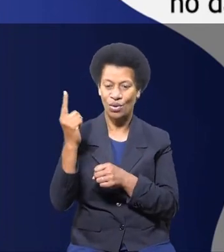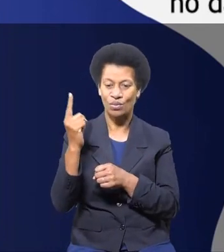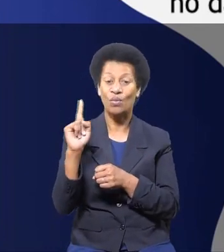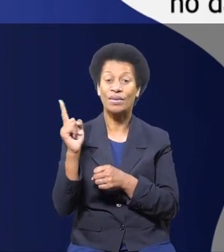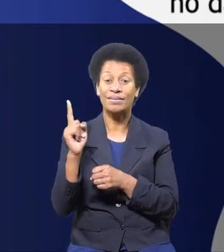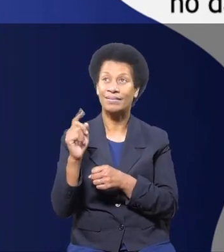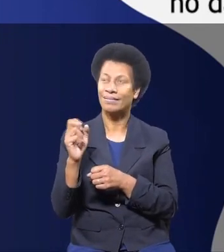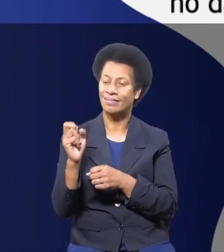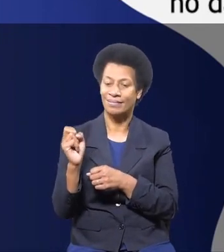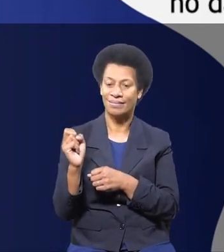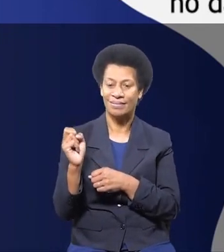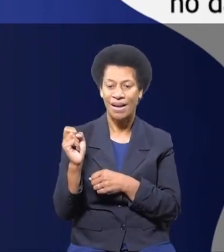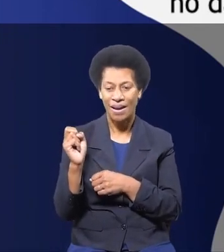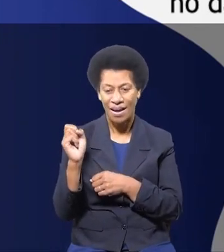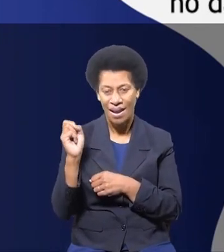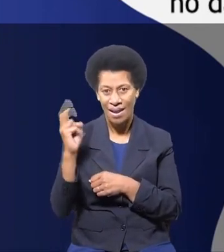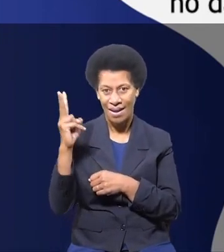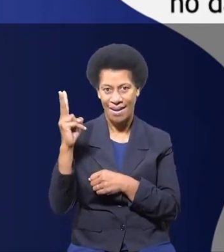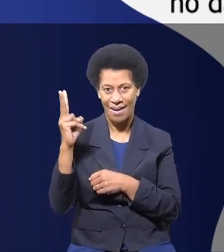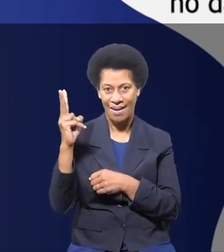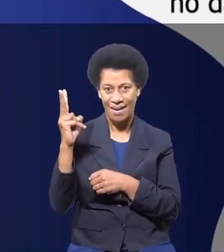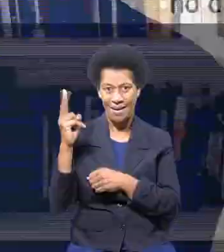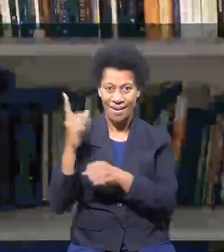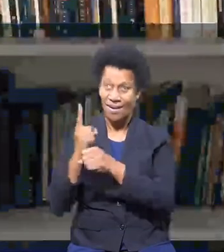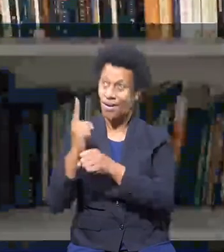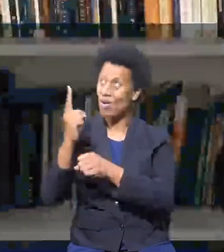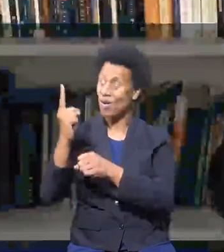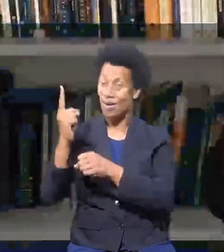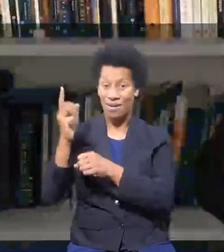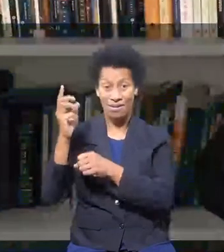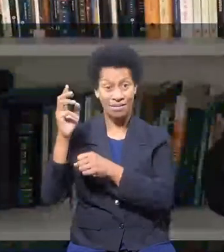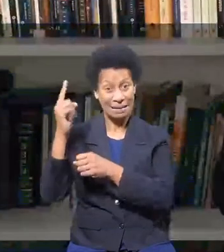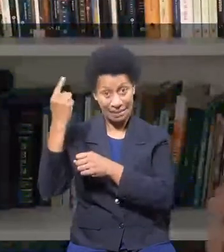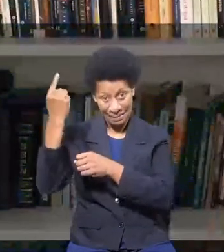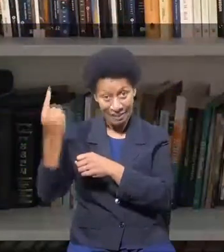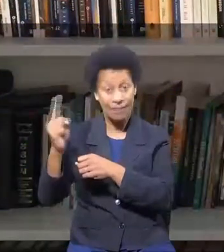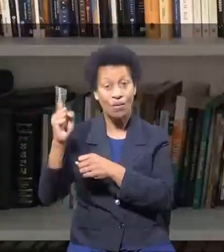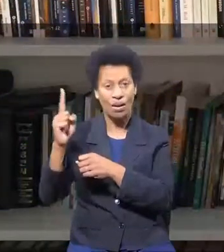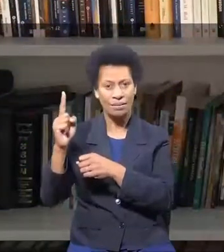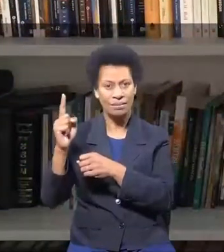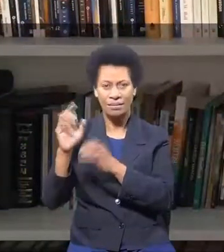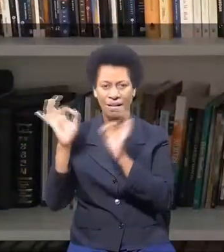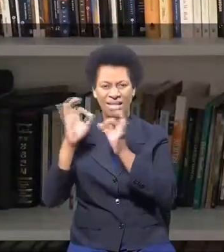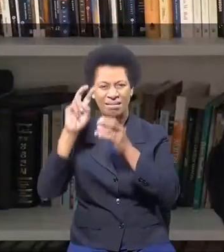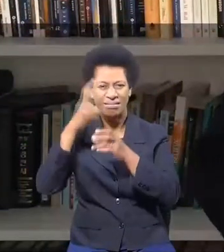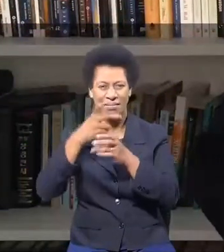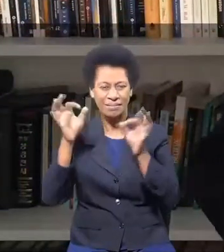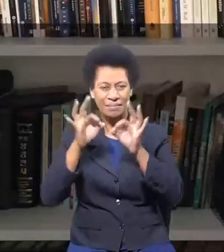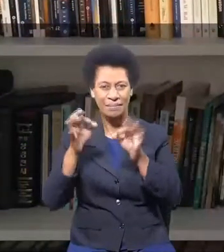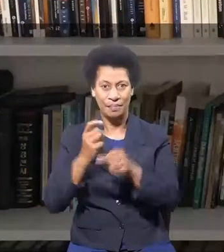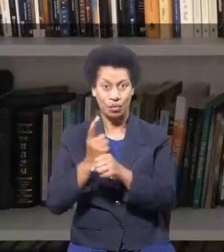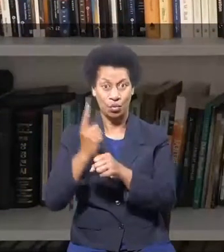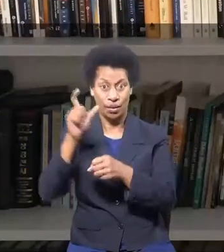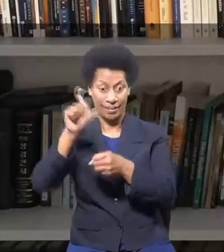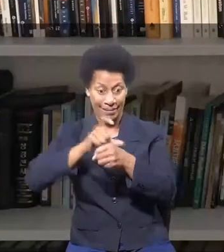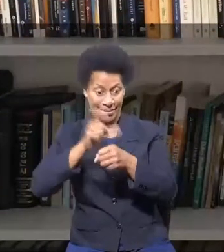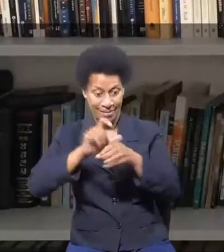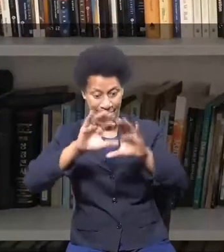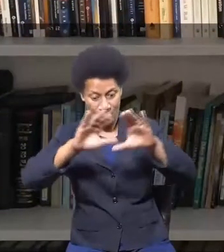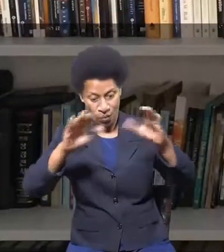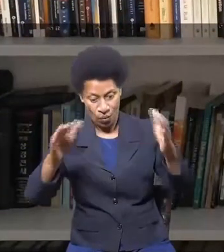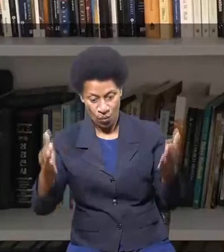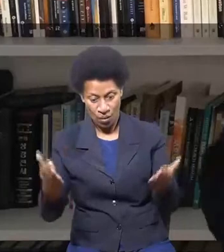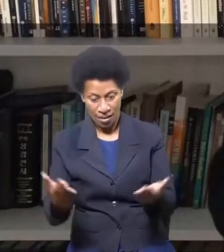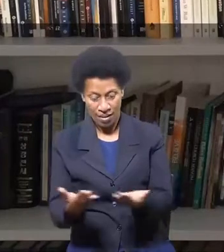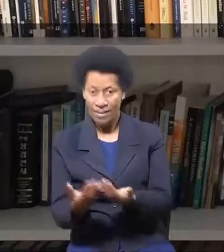God is light, and in him is no darkness at all." There's no imperfection in God. And so when God creates a